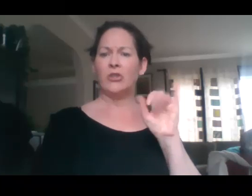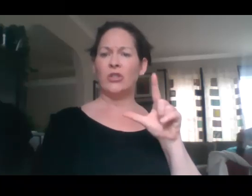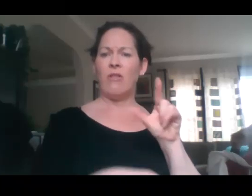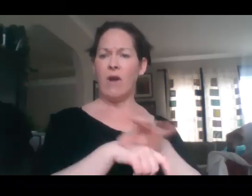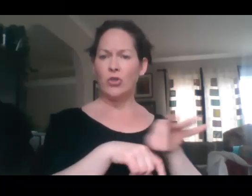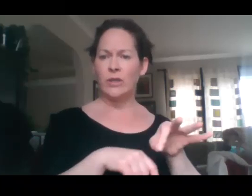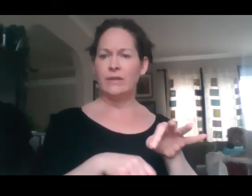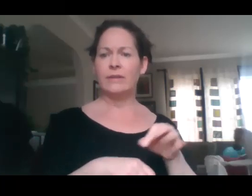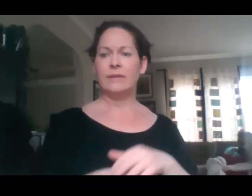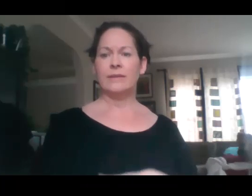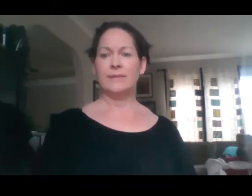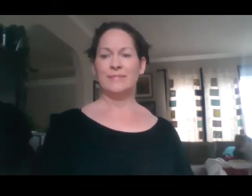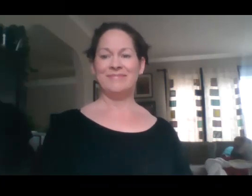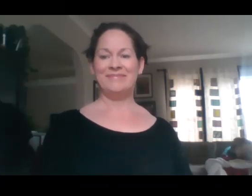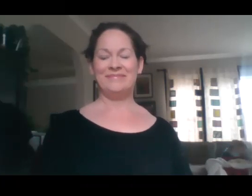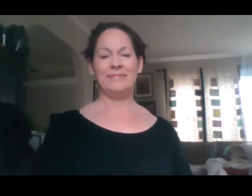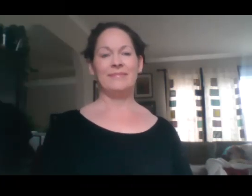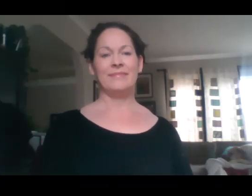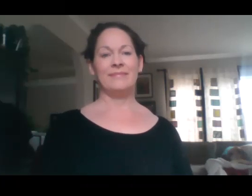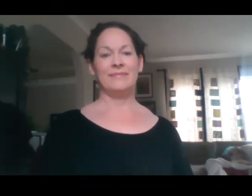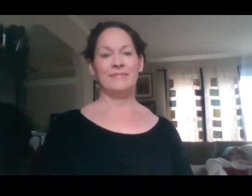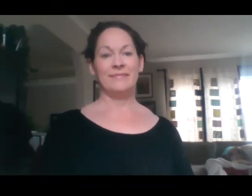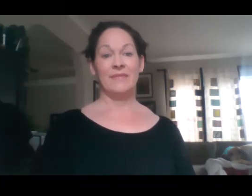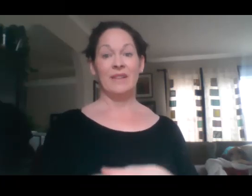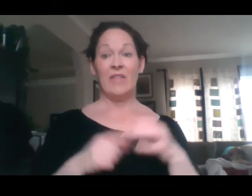the inverse is going to have